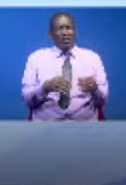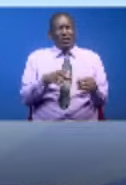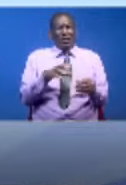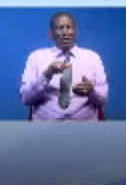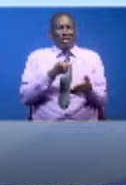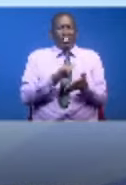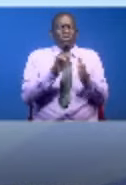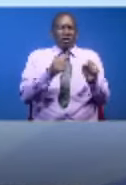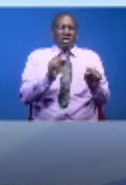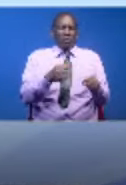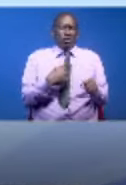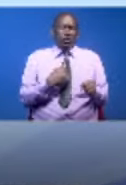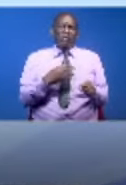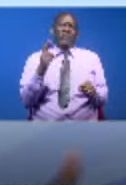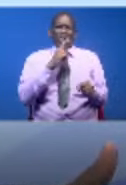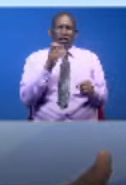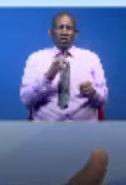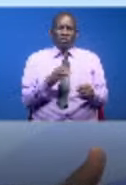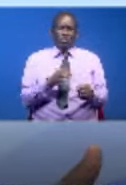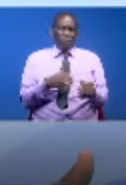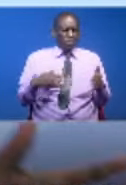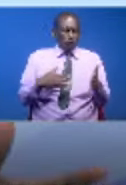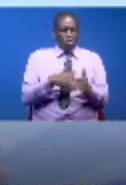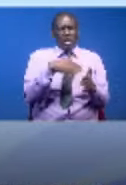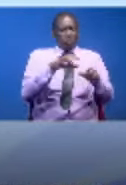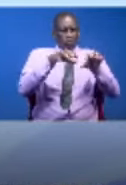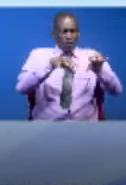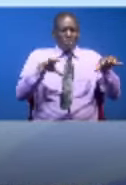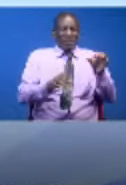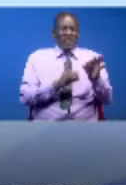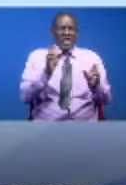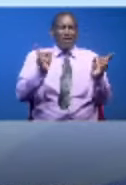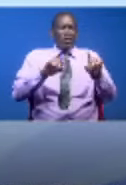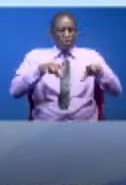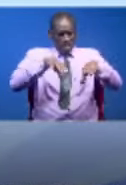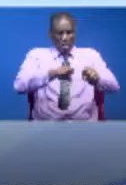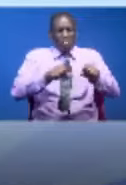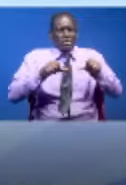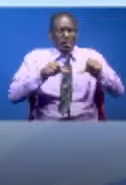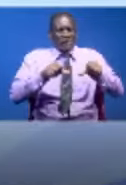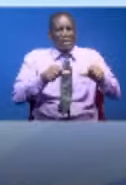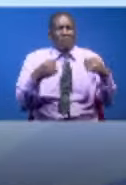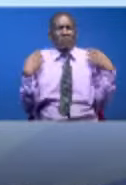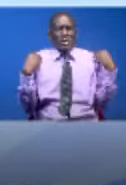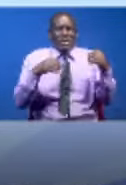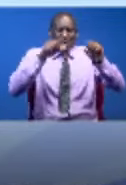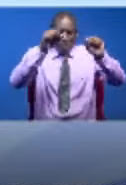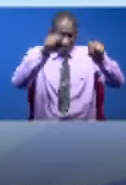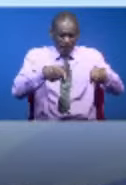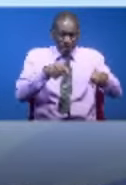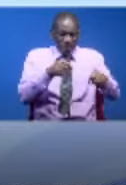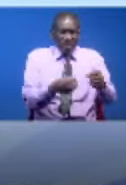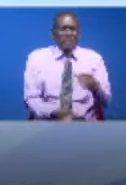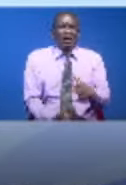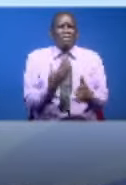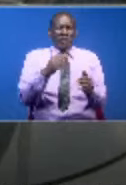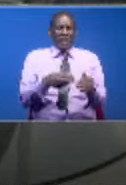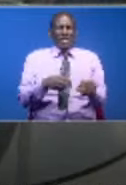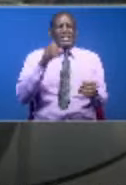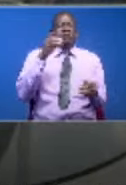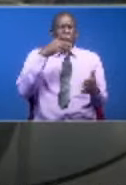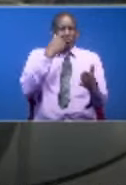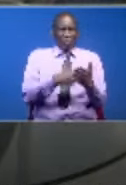of being crowded out of the market if you do not adopt sustainable practices. So yes, it's coming at a slightly higher cost, and